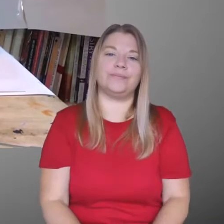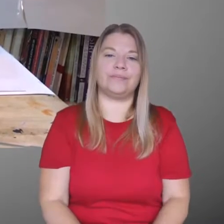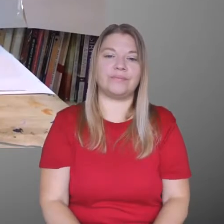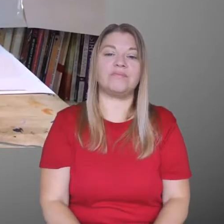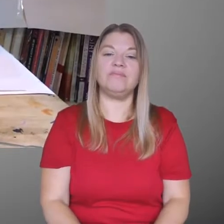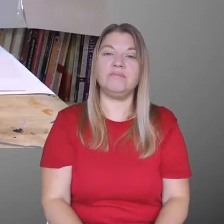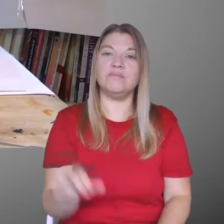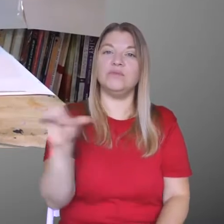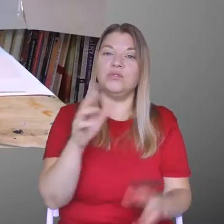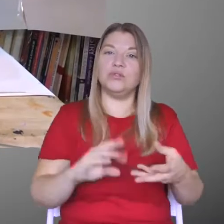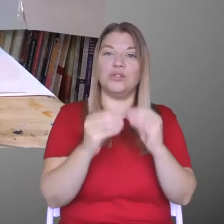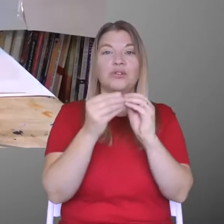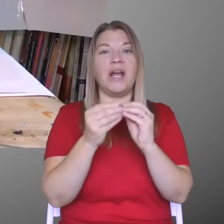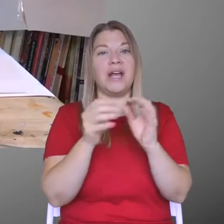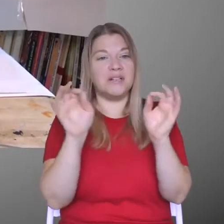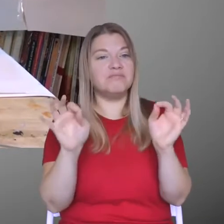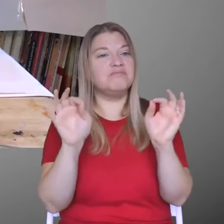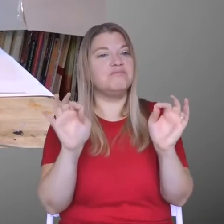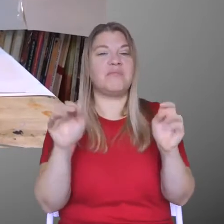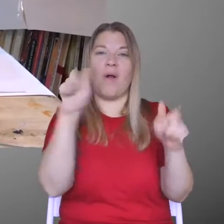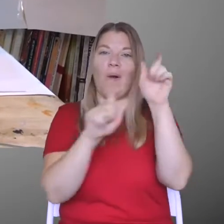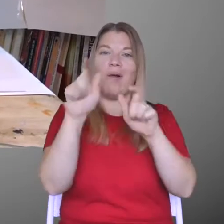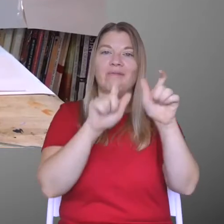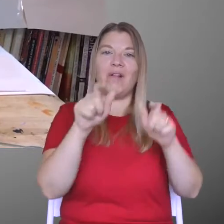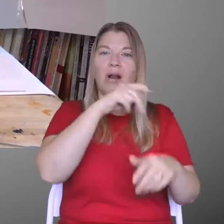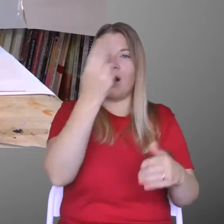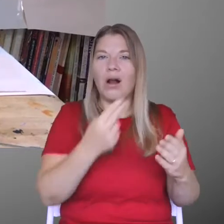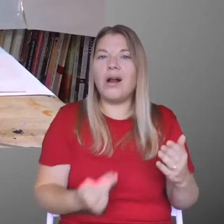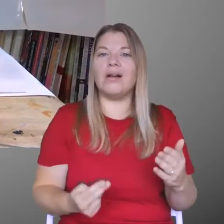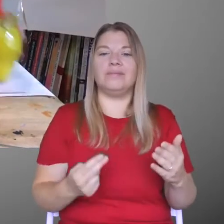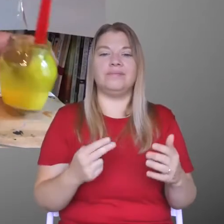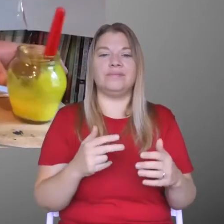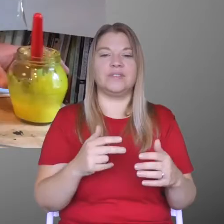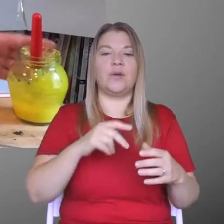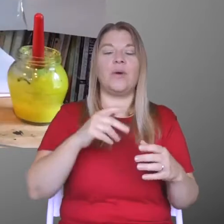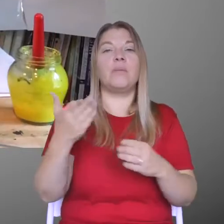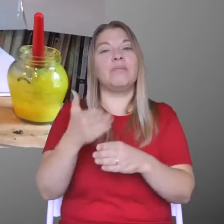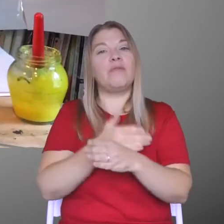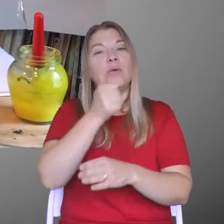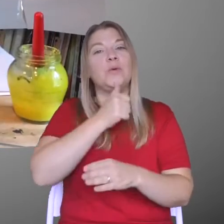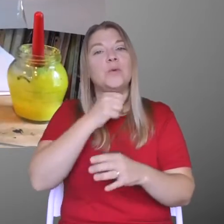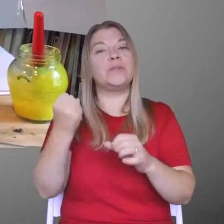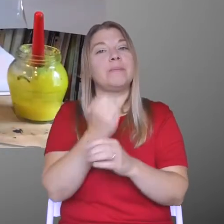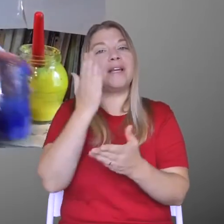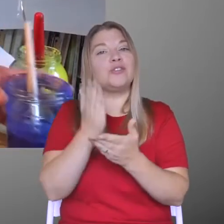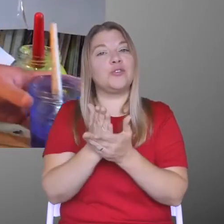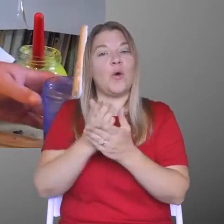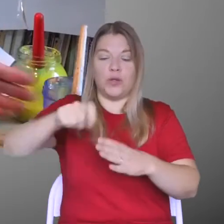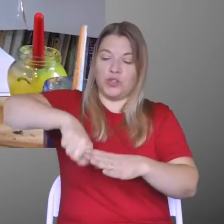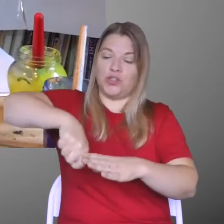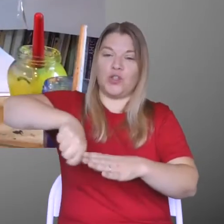really colourful display. And every time, just make sure you give them a good mix so that the paint doesn't sink to the bottom.